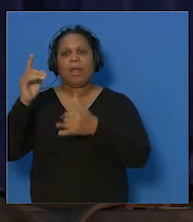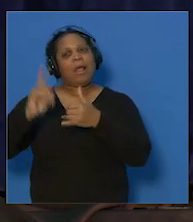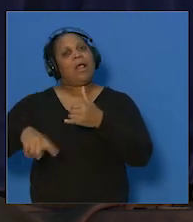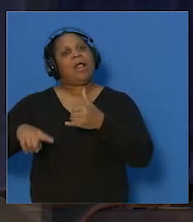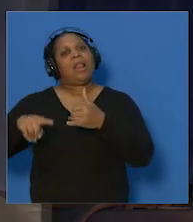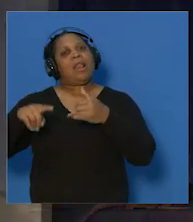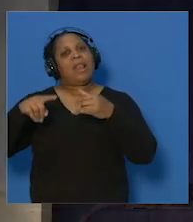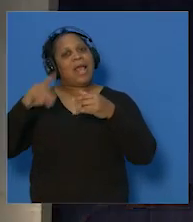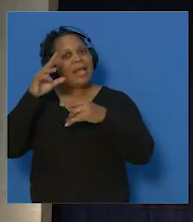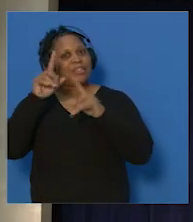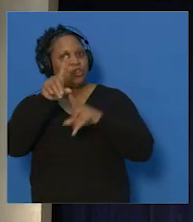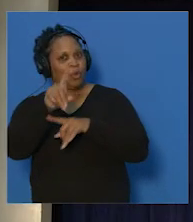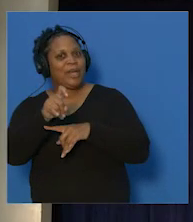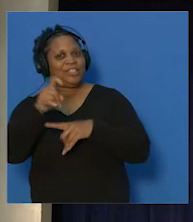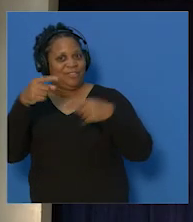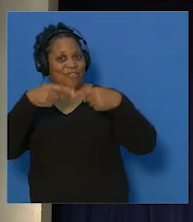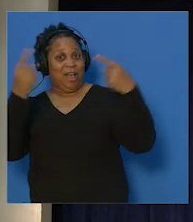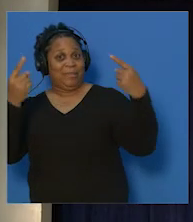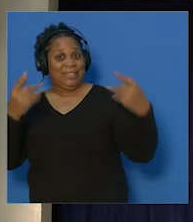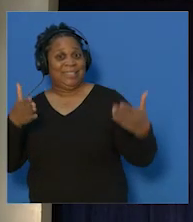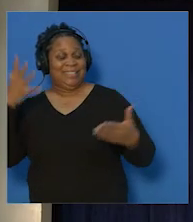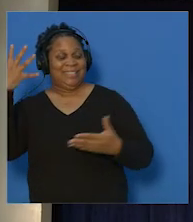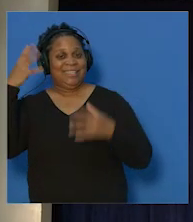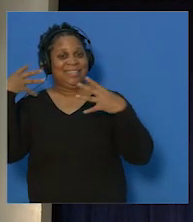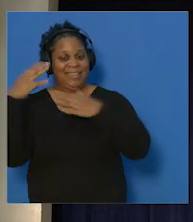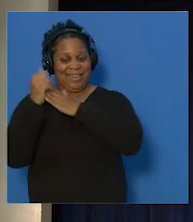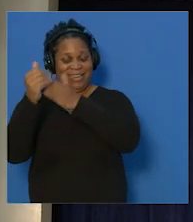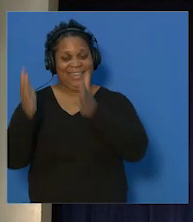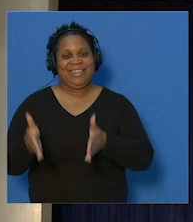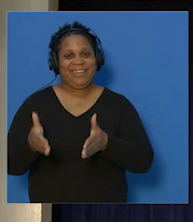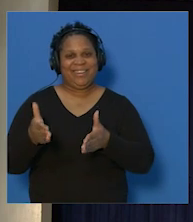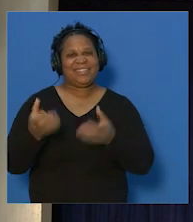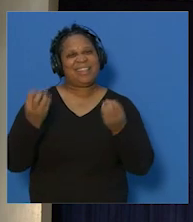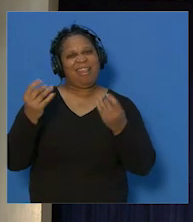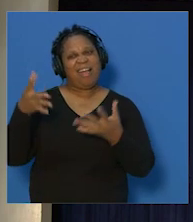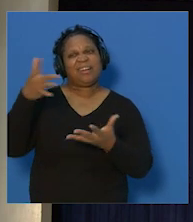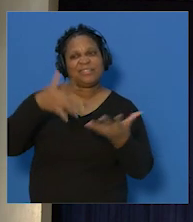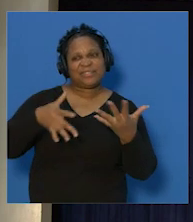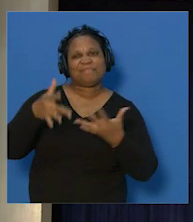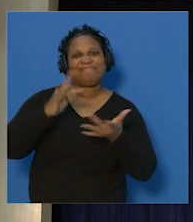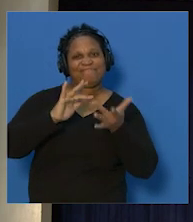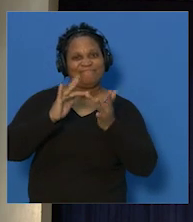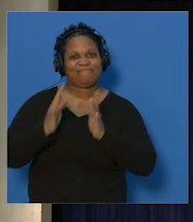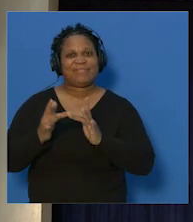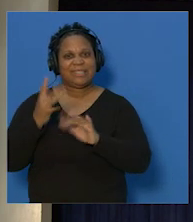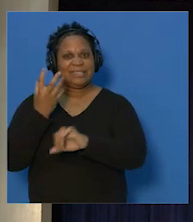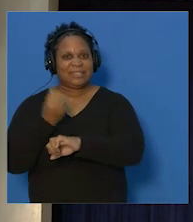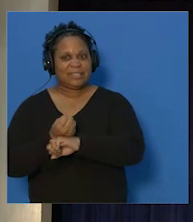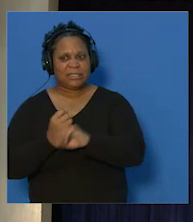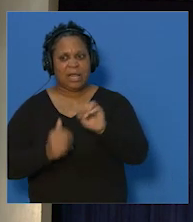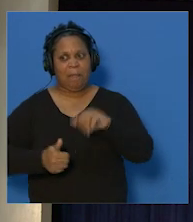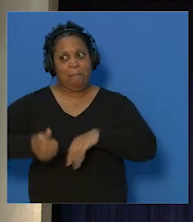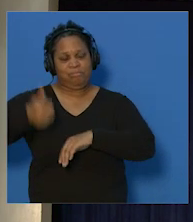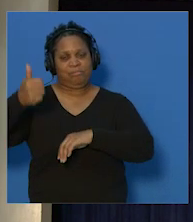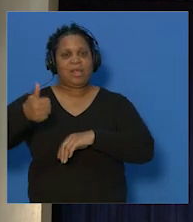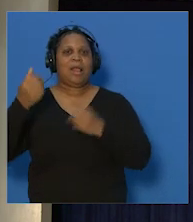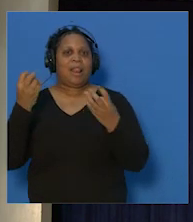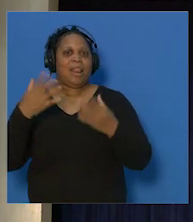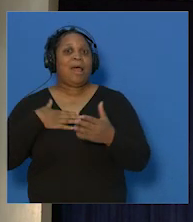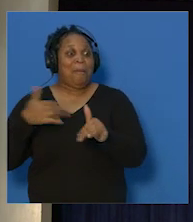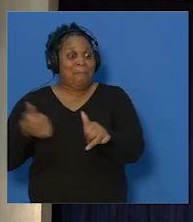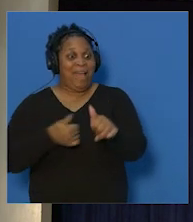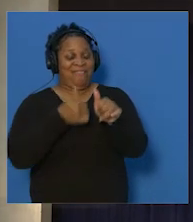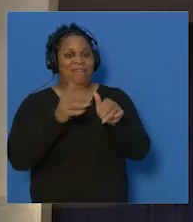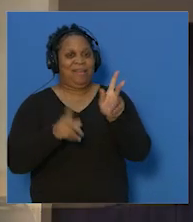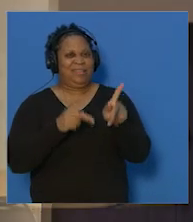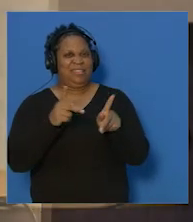leader. So there have been a lot of social media interactions that have spiked since shelter in place, and a lot of my followers and